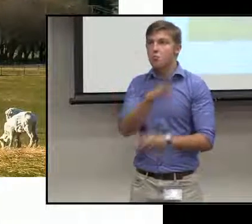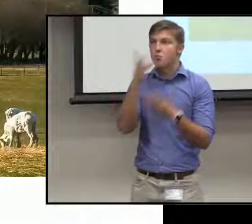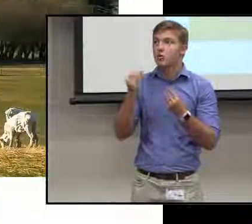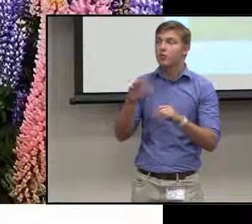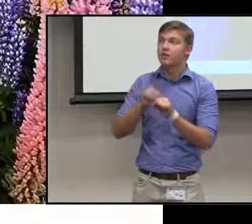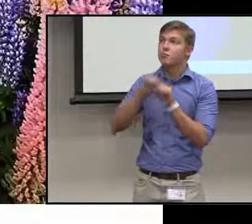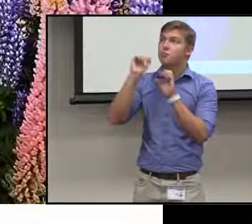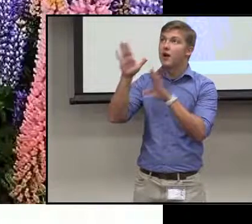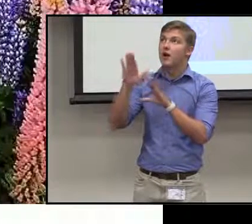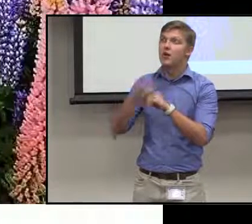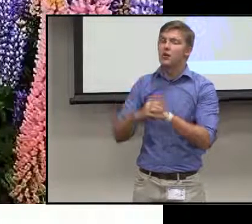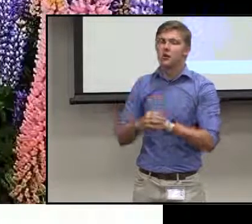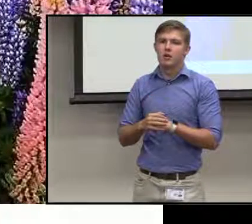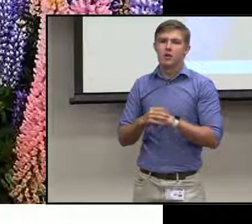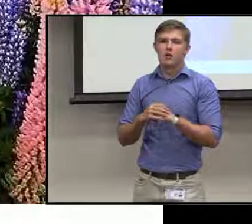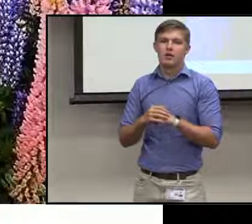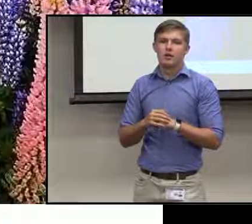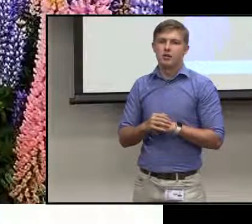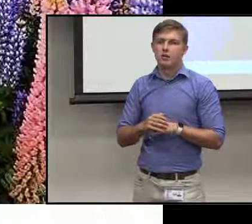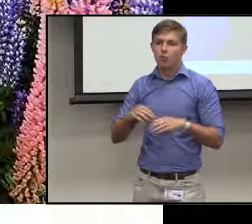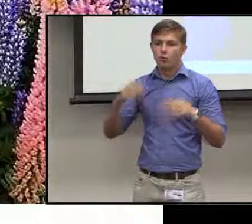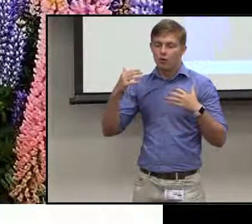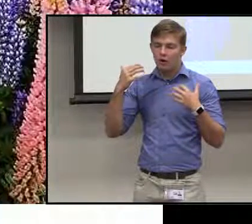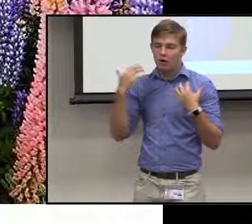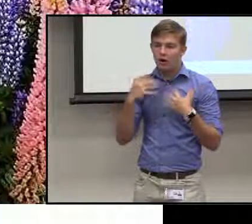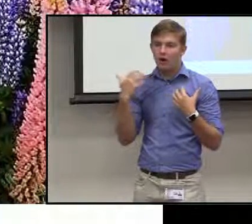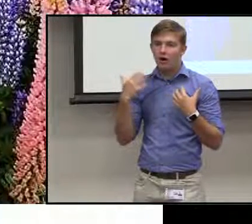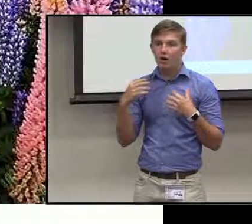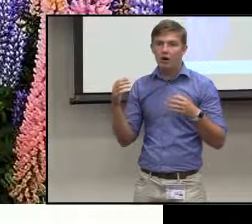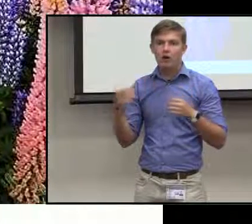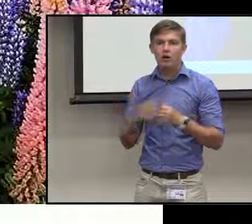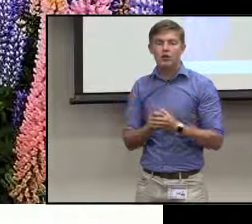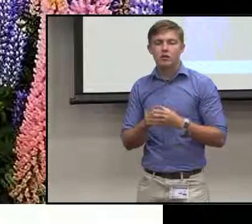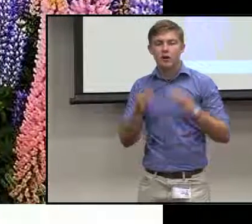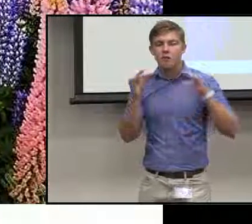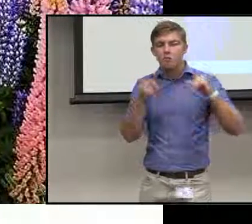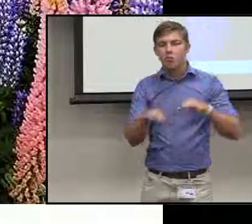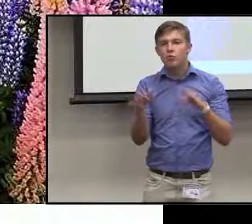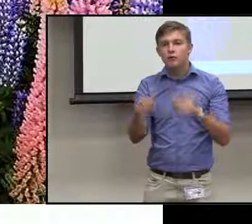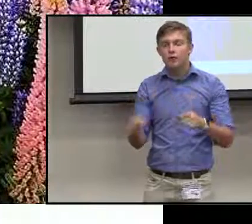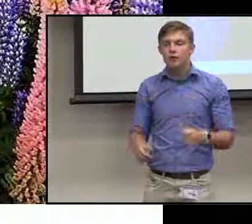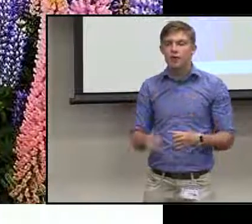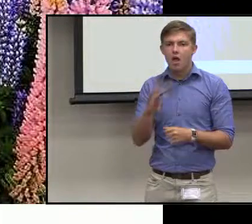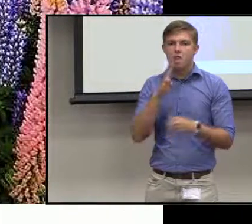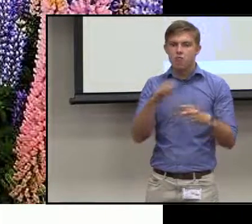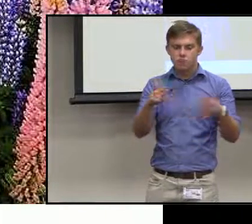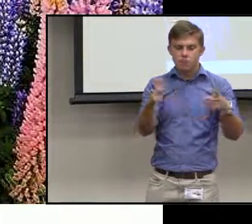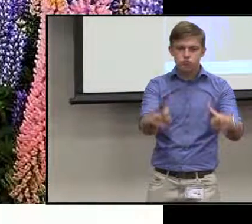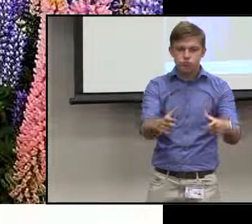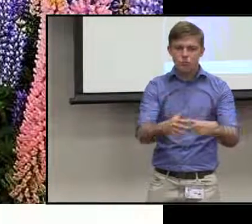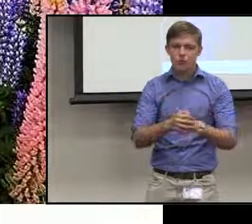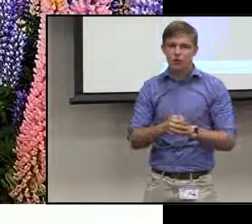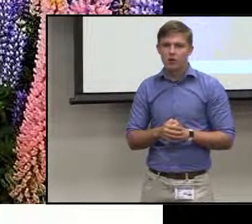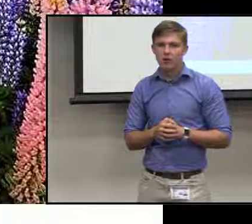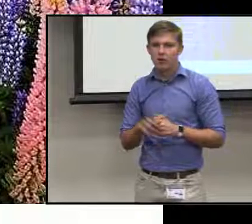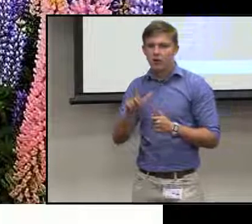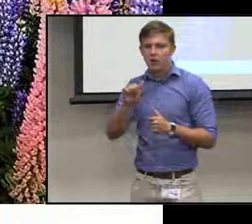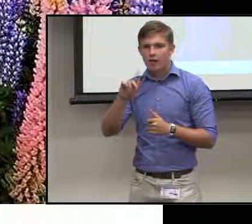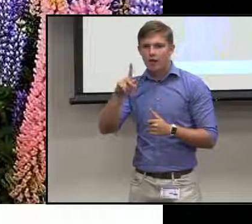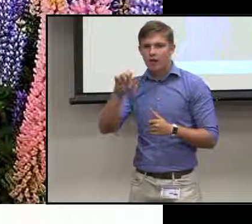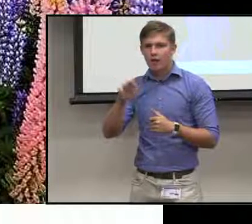mountains. They have incredibly beautiful lakes and rivers, and the weather is